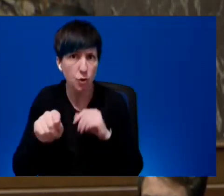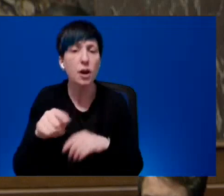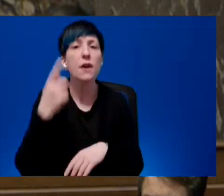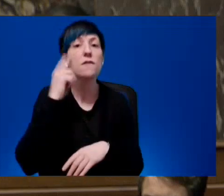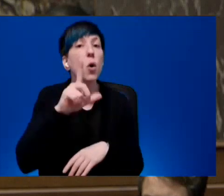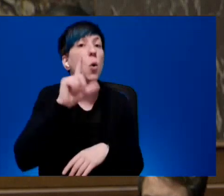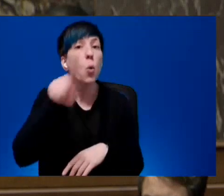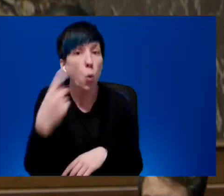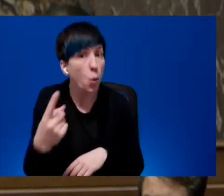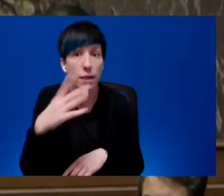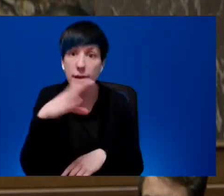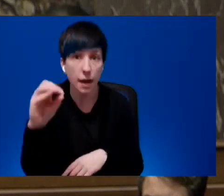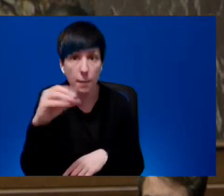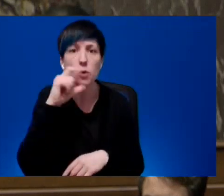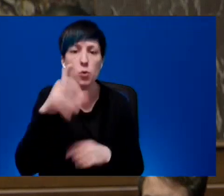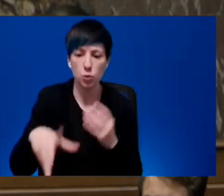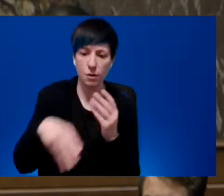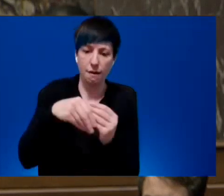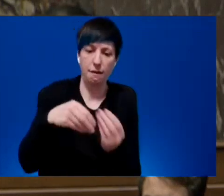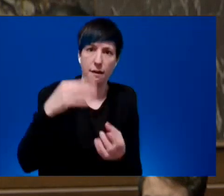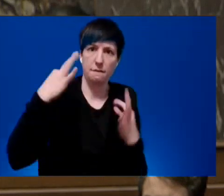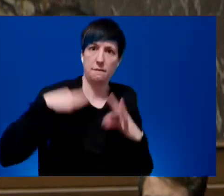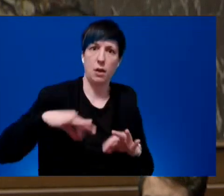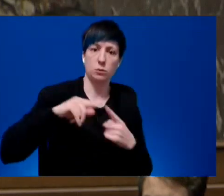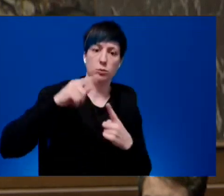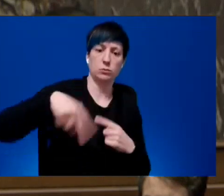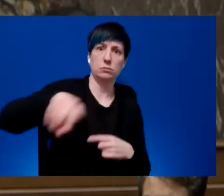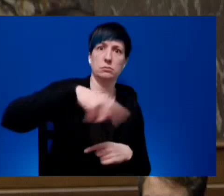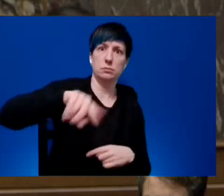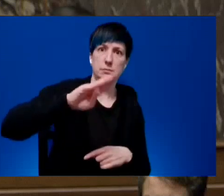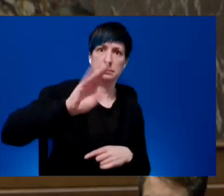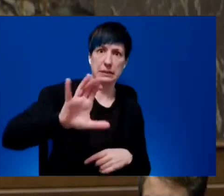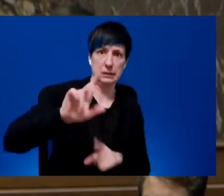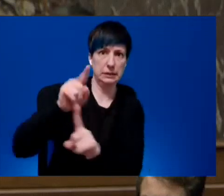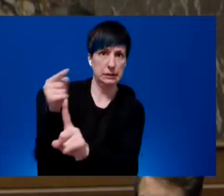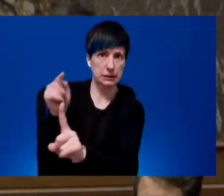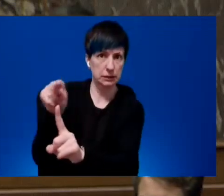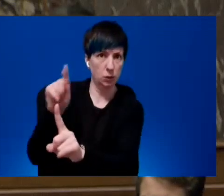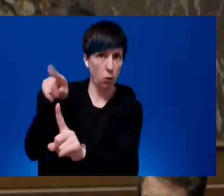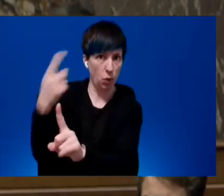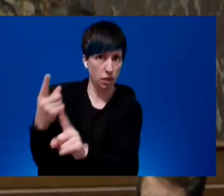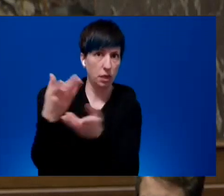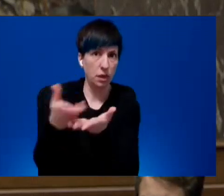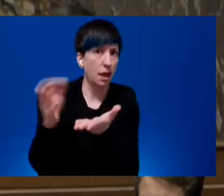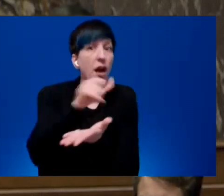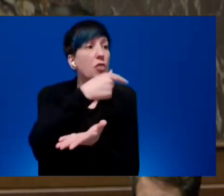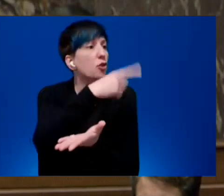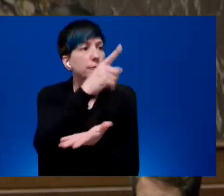the value-added program is expanded. It's been well received by the value-added sector,